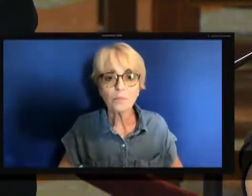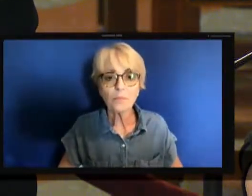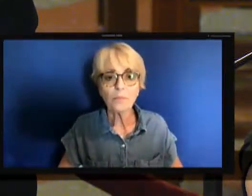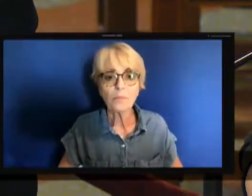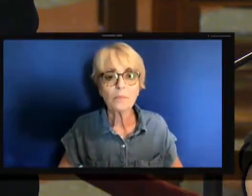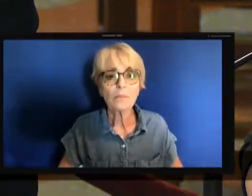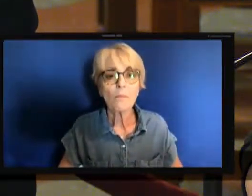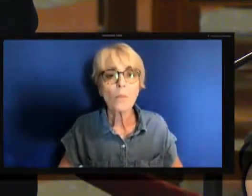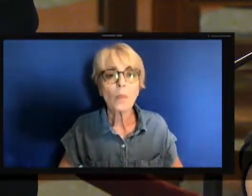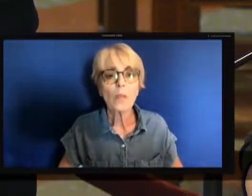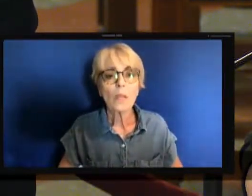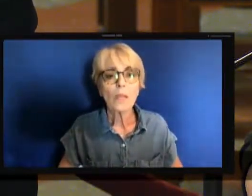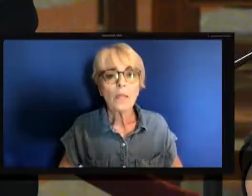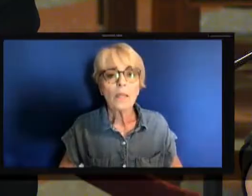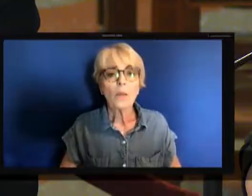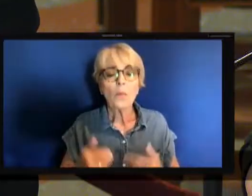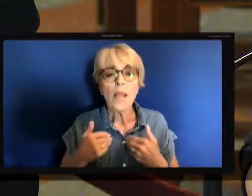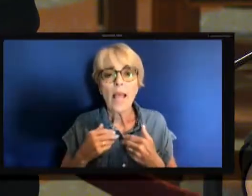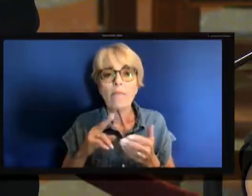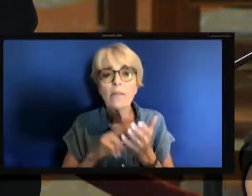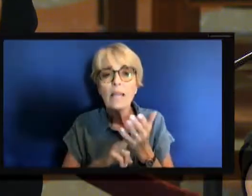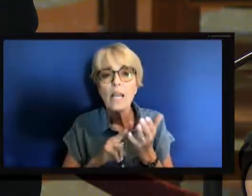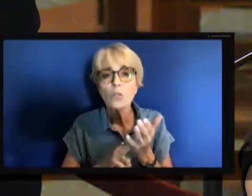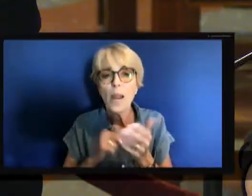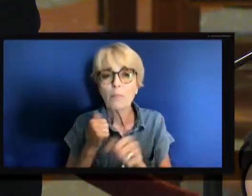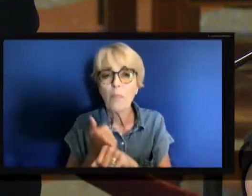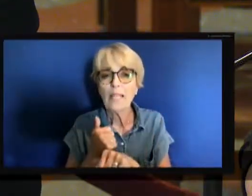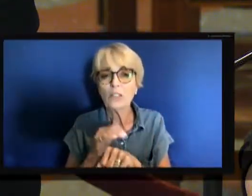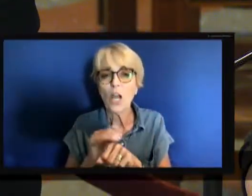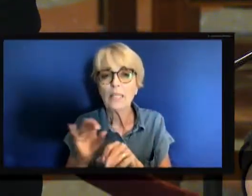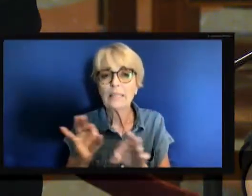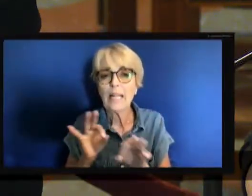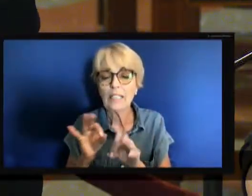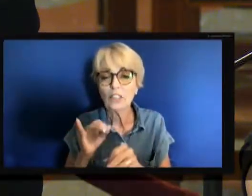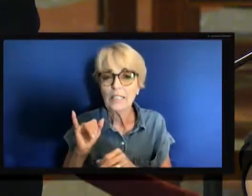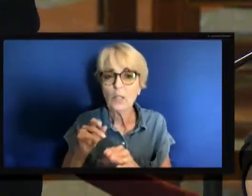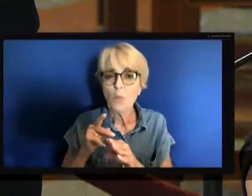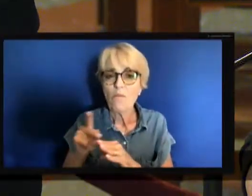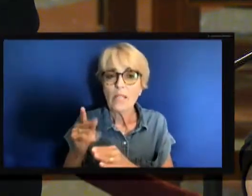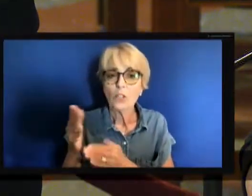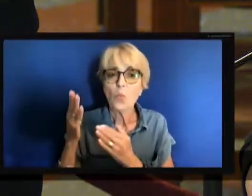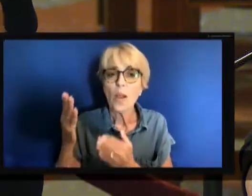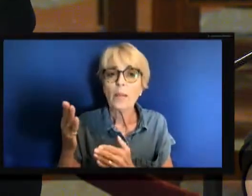request to enter a contract based on a selection, it's really the professional recommendation of the